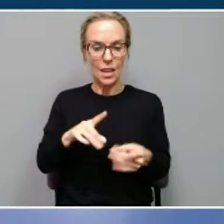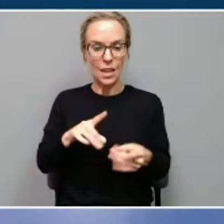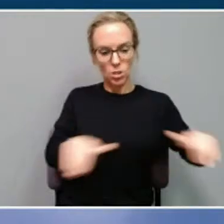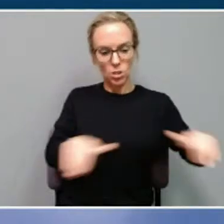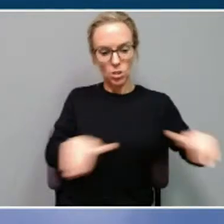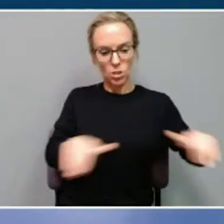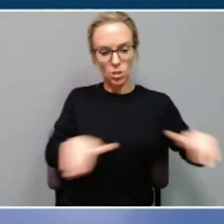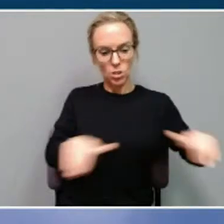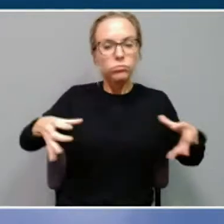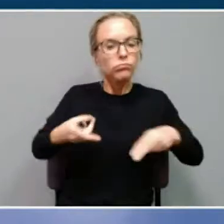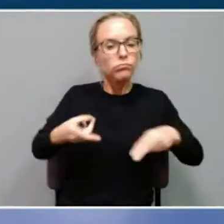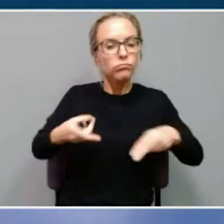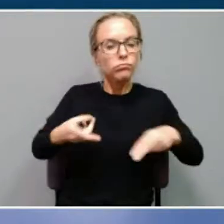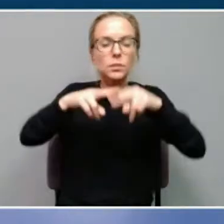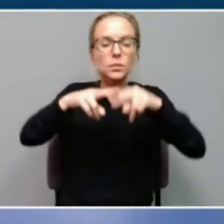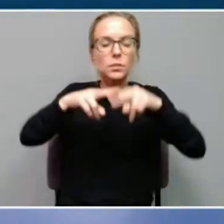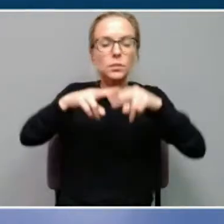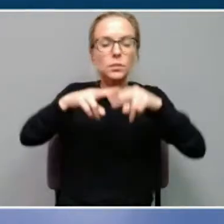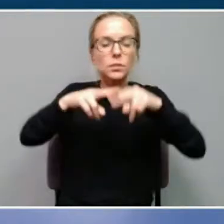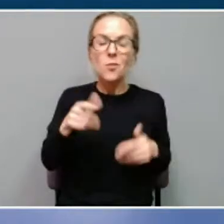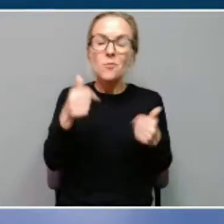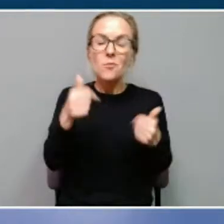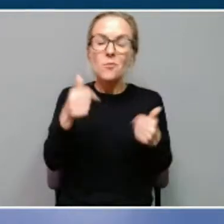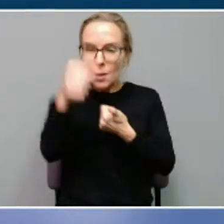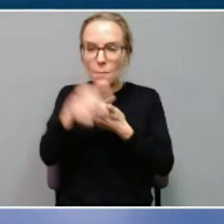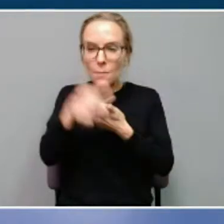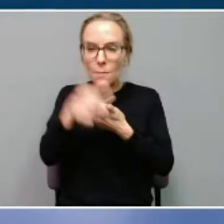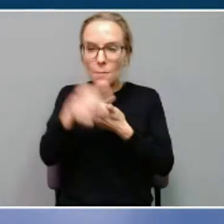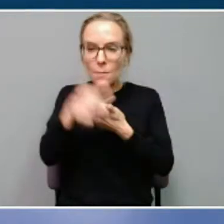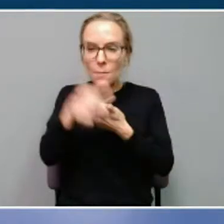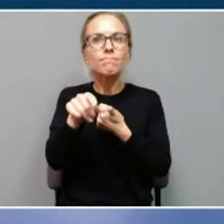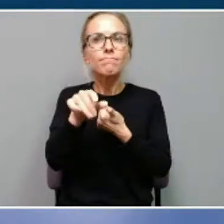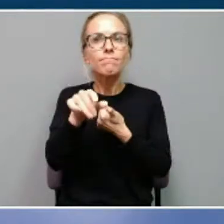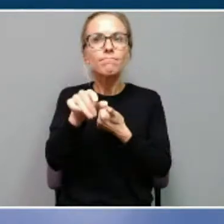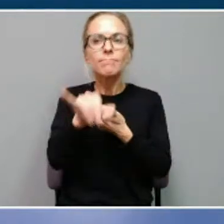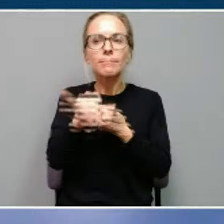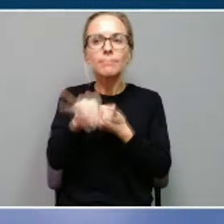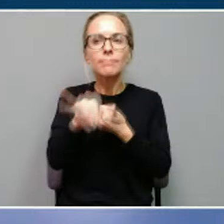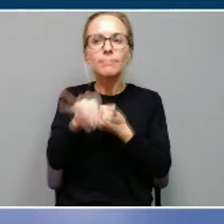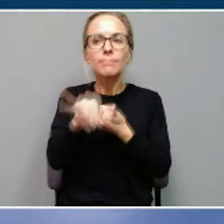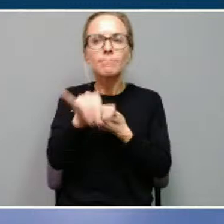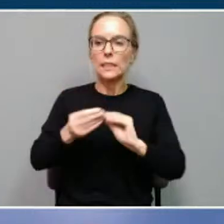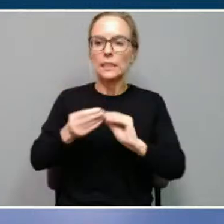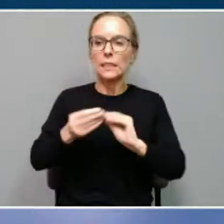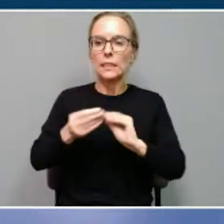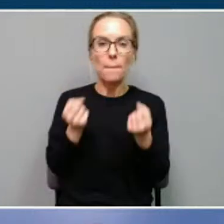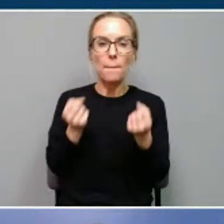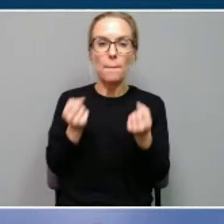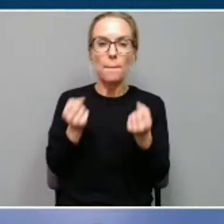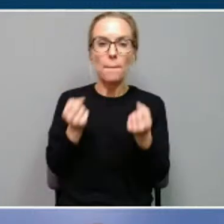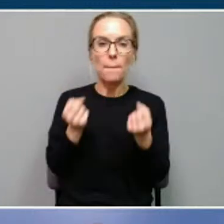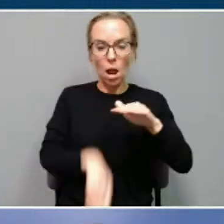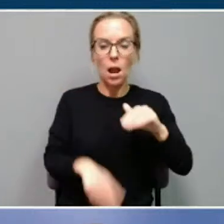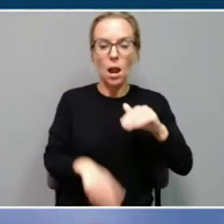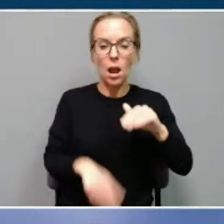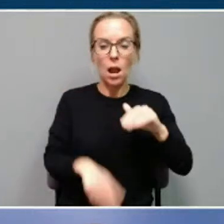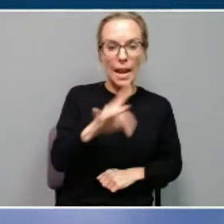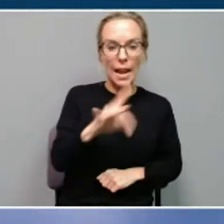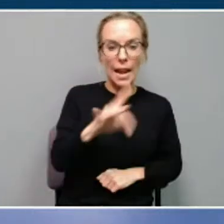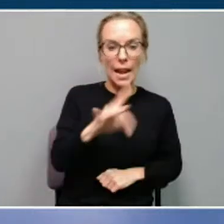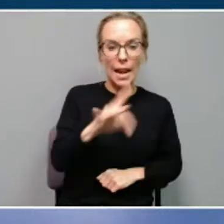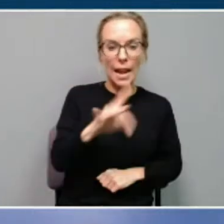And remember, you may hear different numbers, but there are a lot less people under 18 years old than people over 18 years